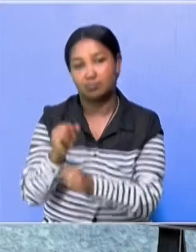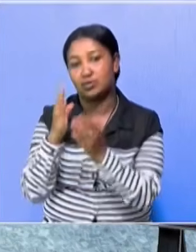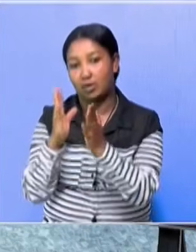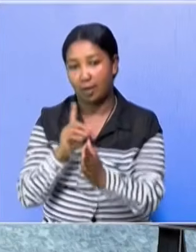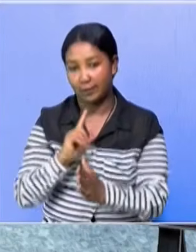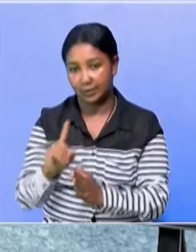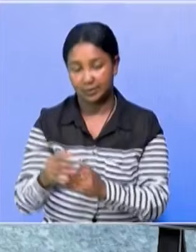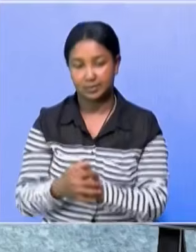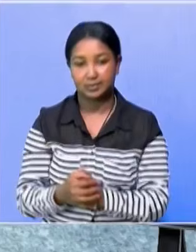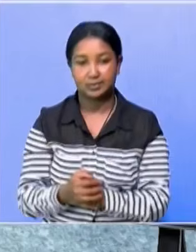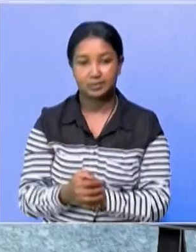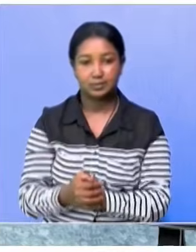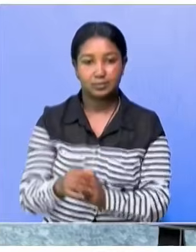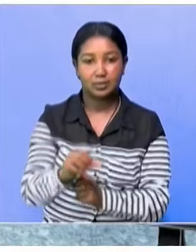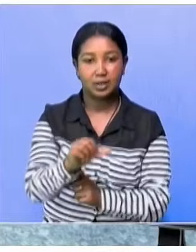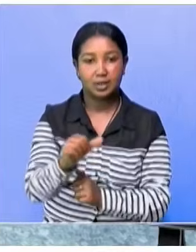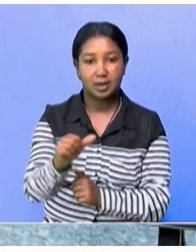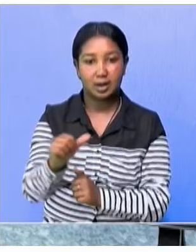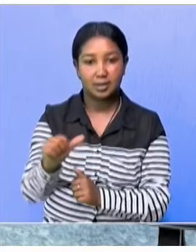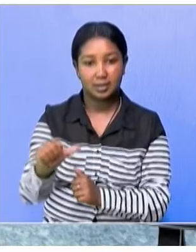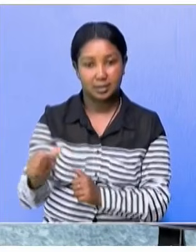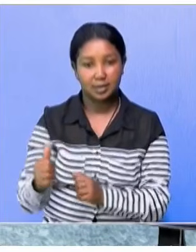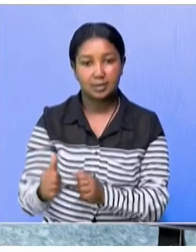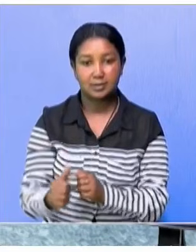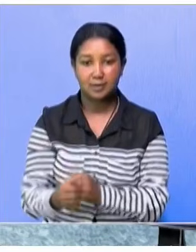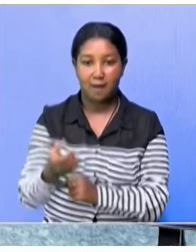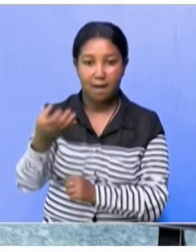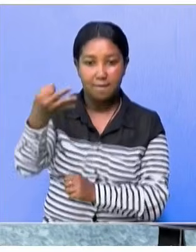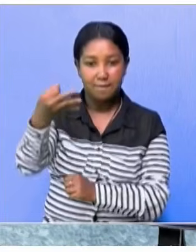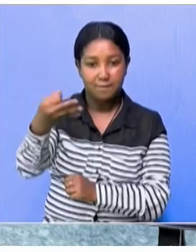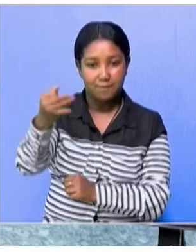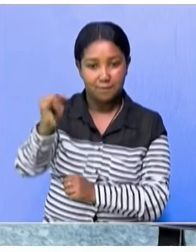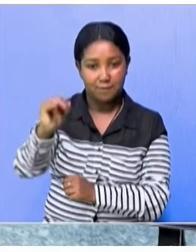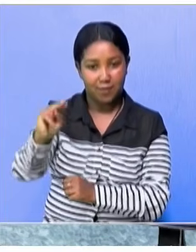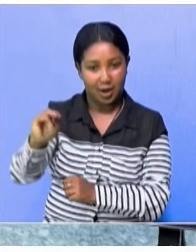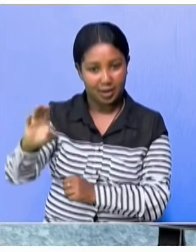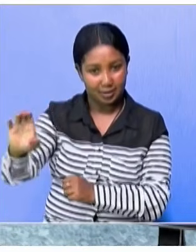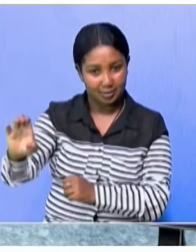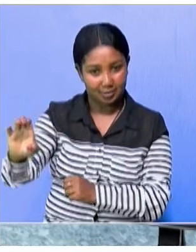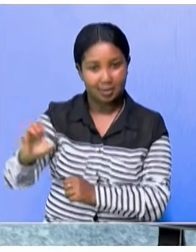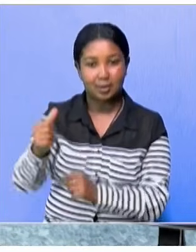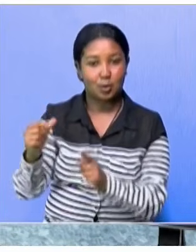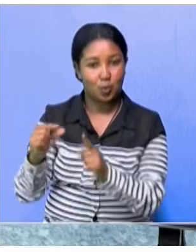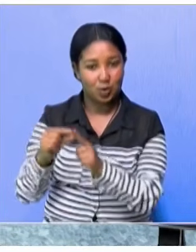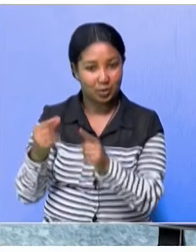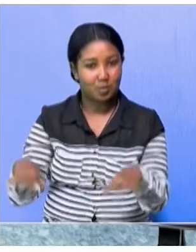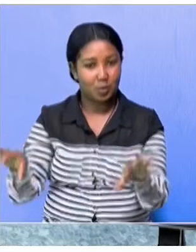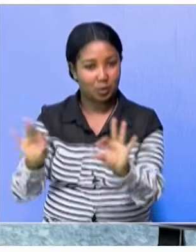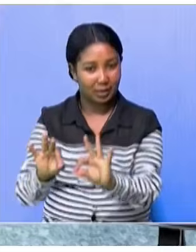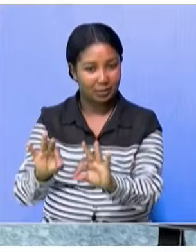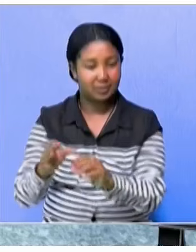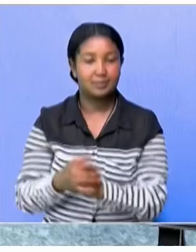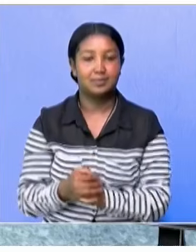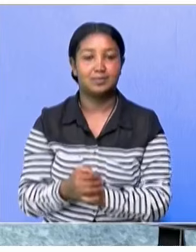drivers. And then fine is another important word. Yeah?